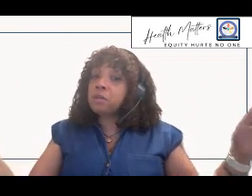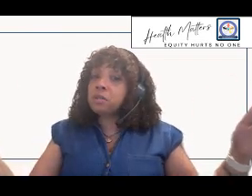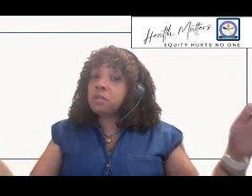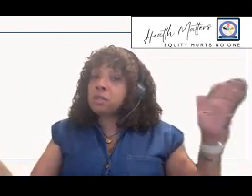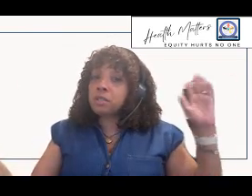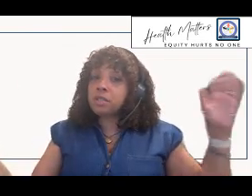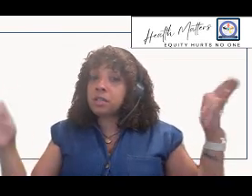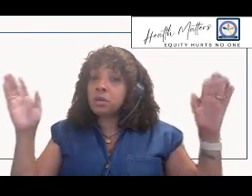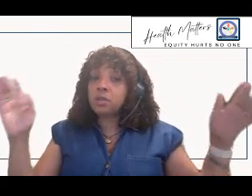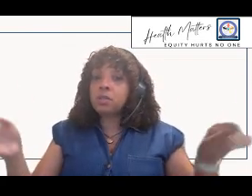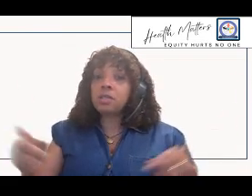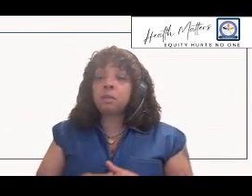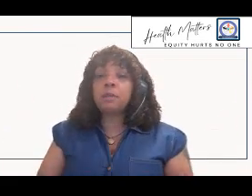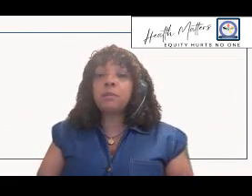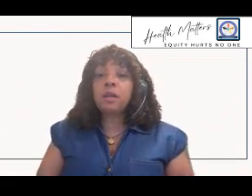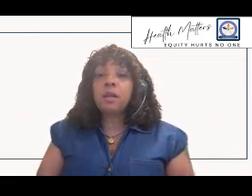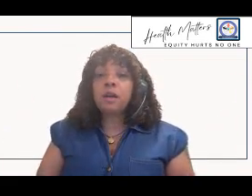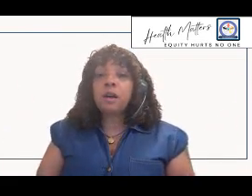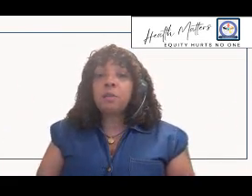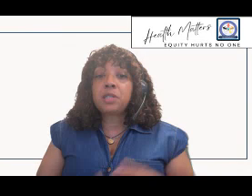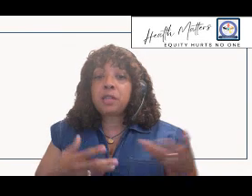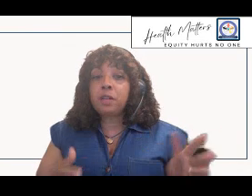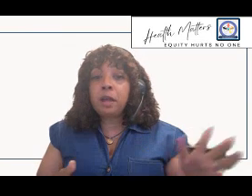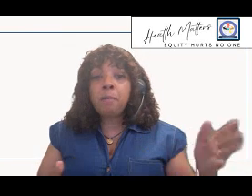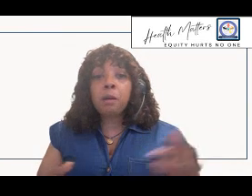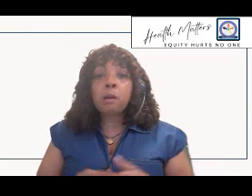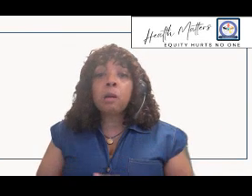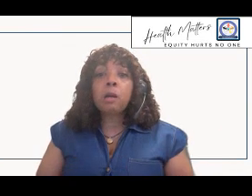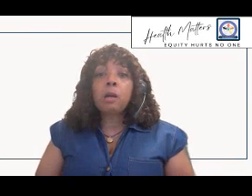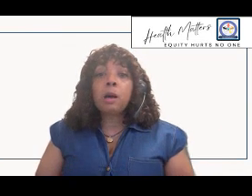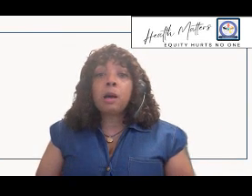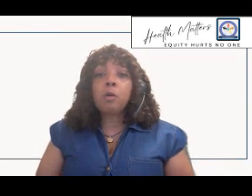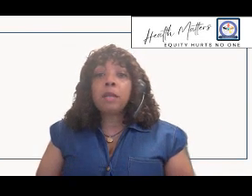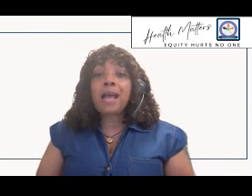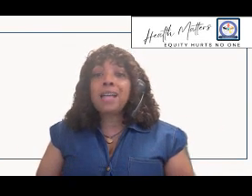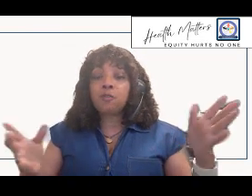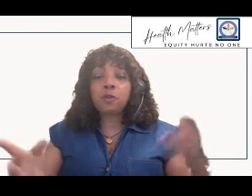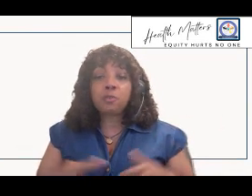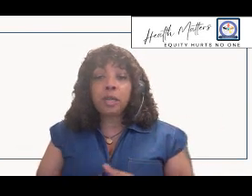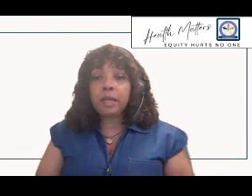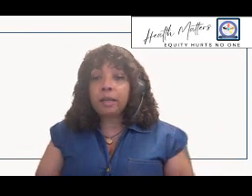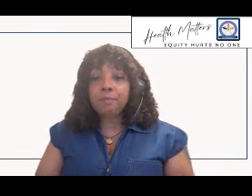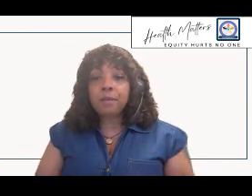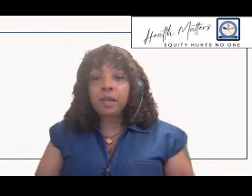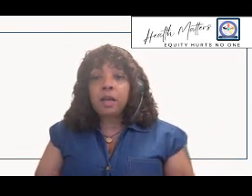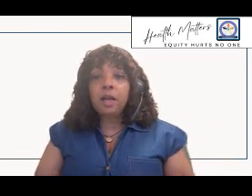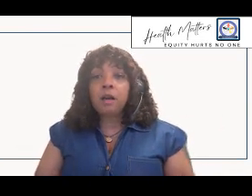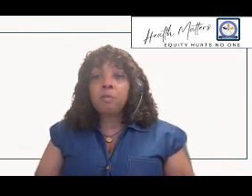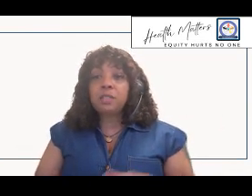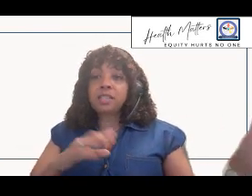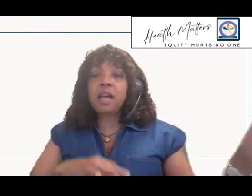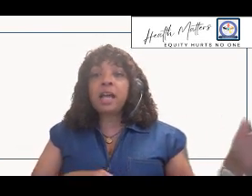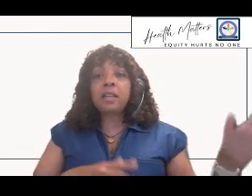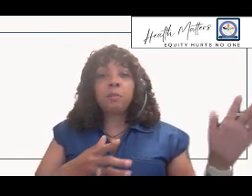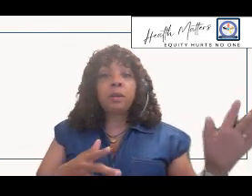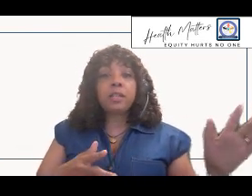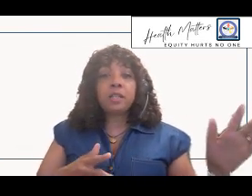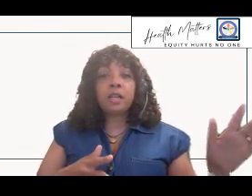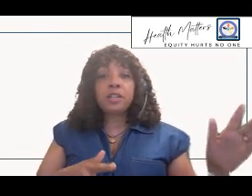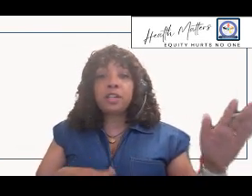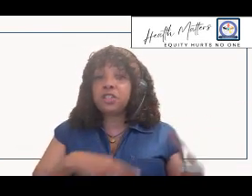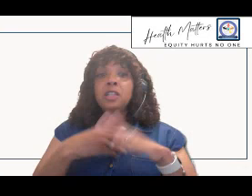of the houses, the Senate or the Assembly. It's given a number. It has a first reading. It's assigned